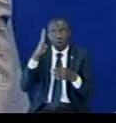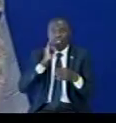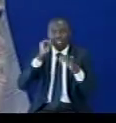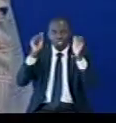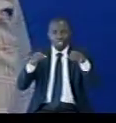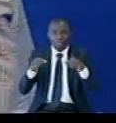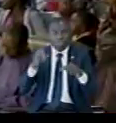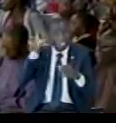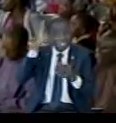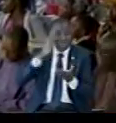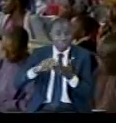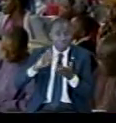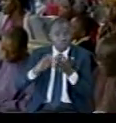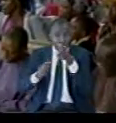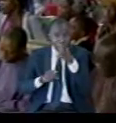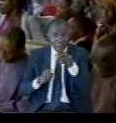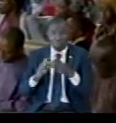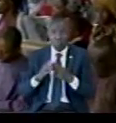He will forgive you.